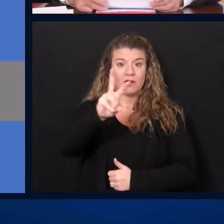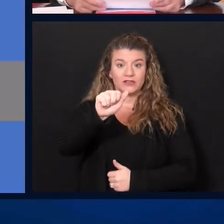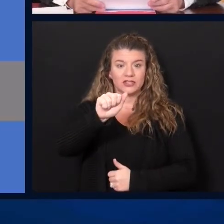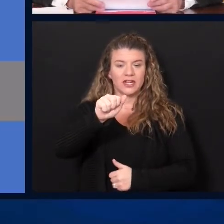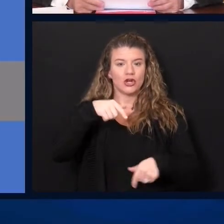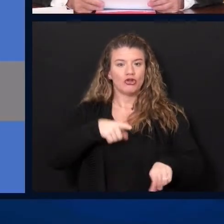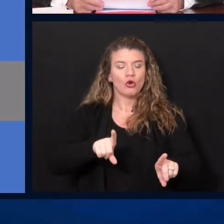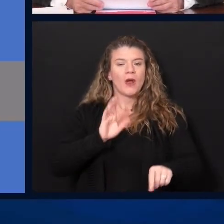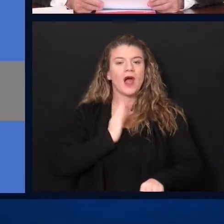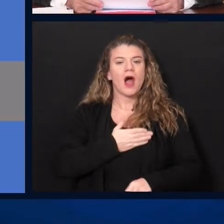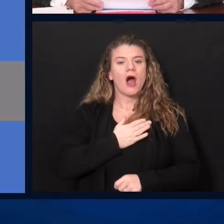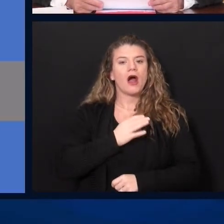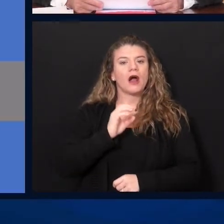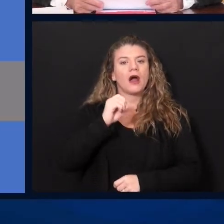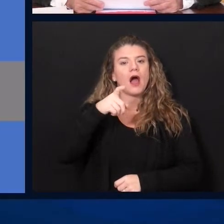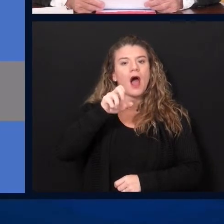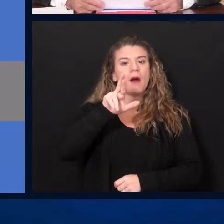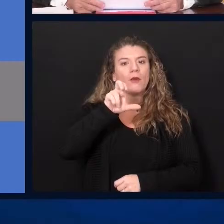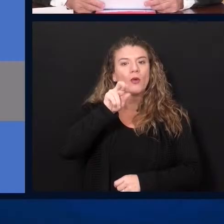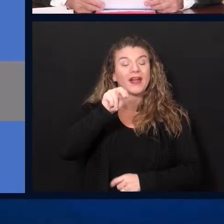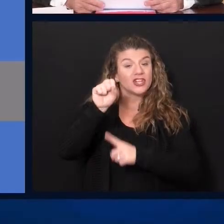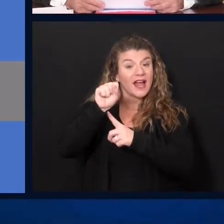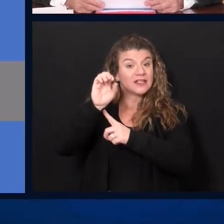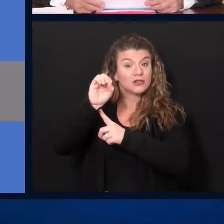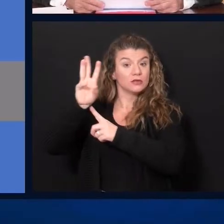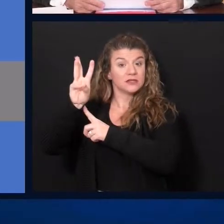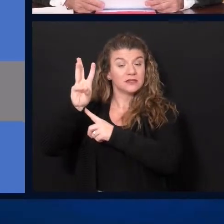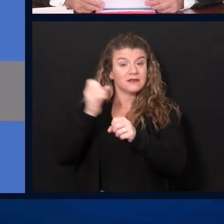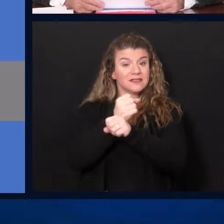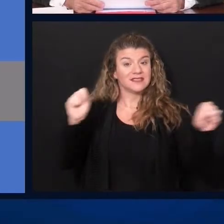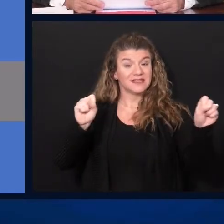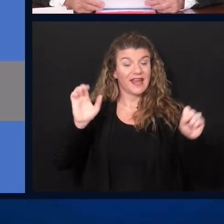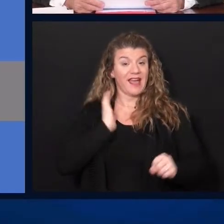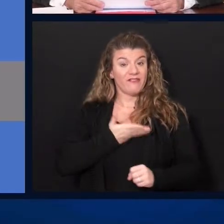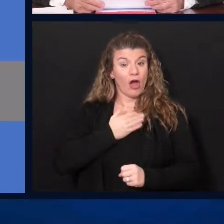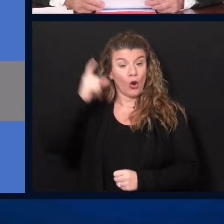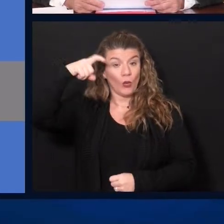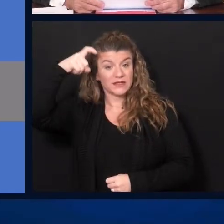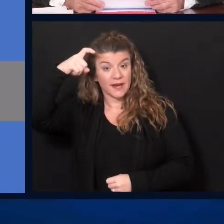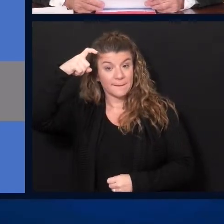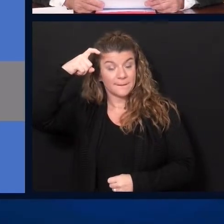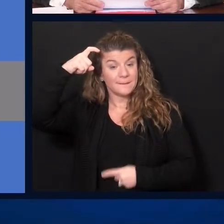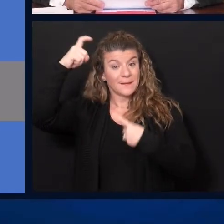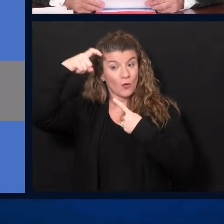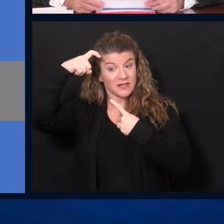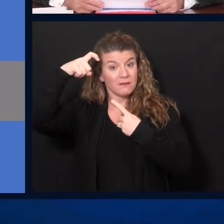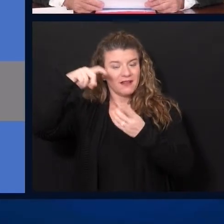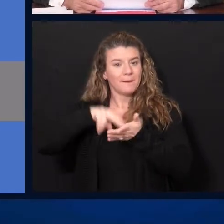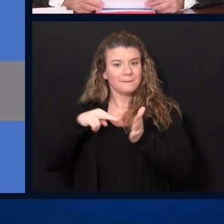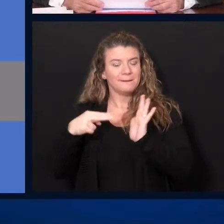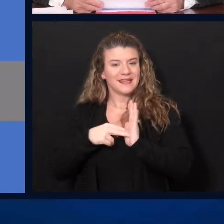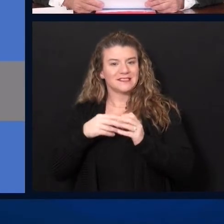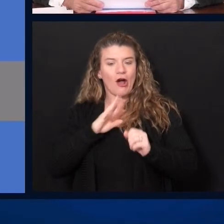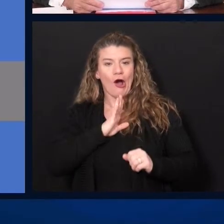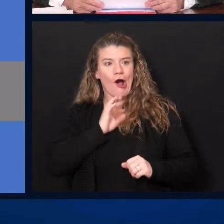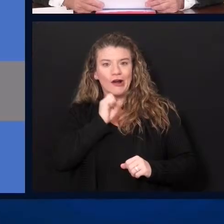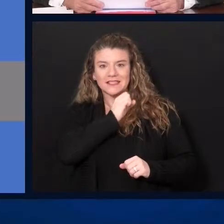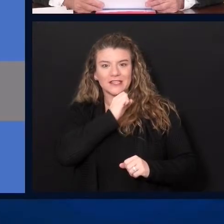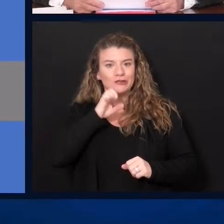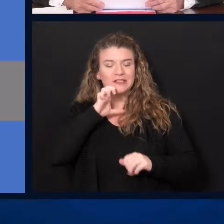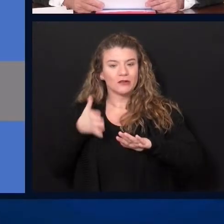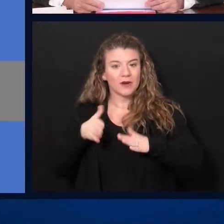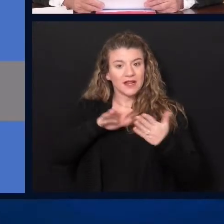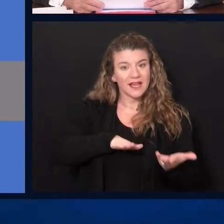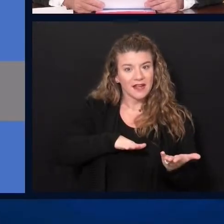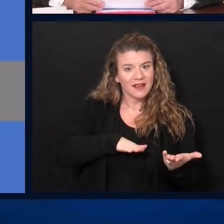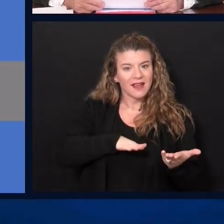Operation Save Our Wisdom. And Save Our Wisdom is just that. The elderly that we're losing are our